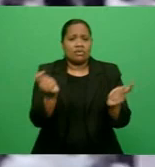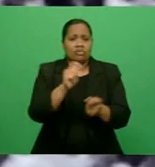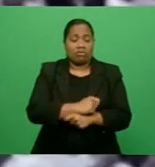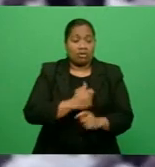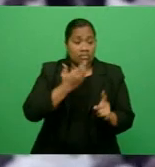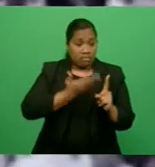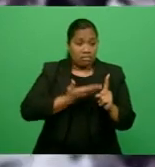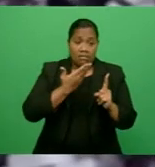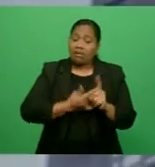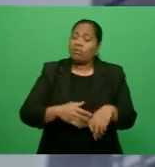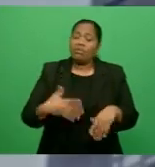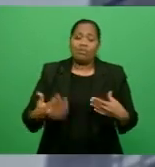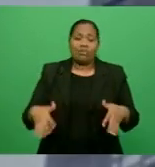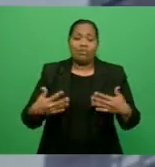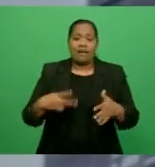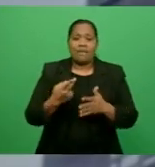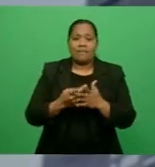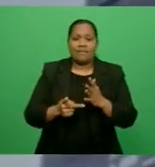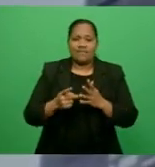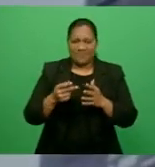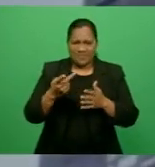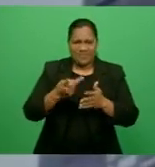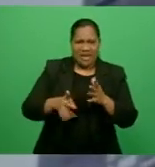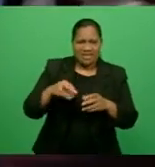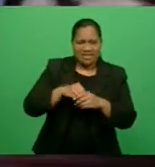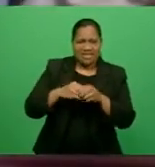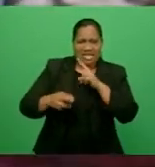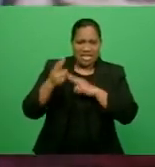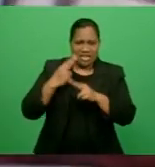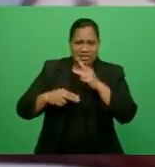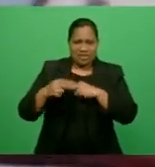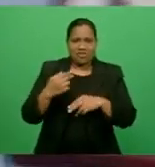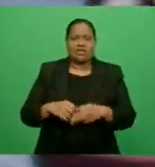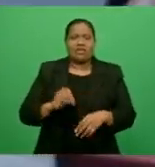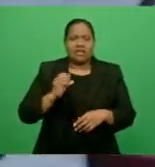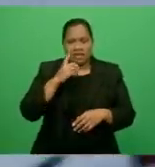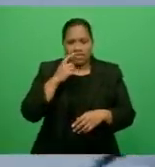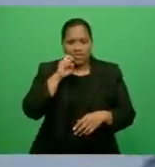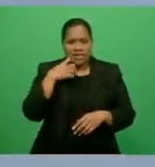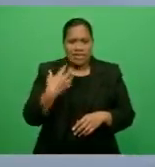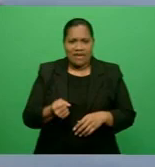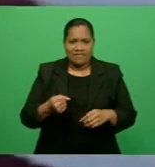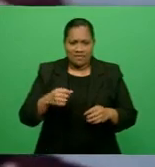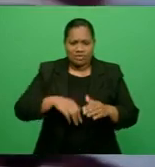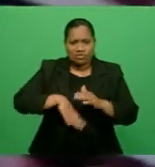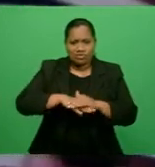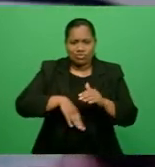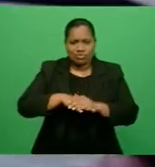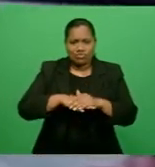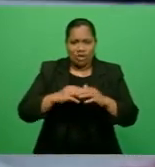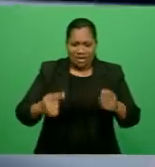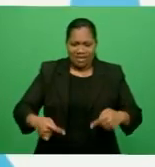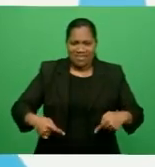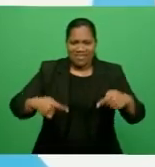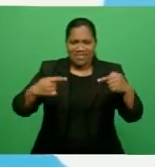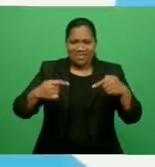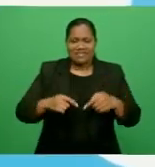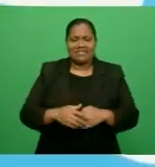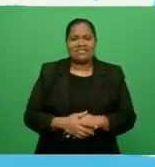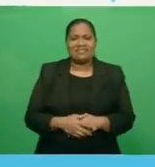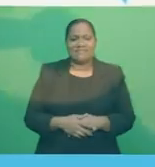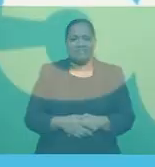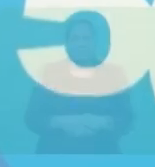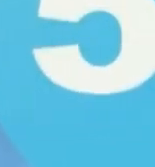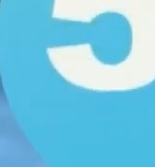to organize a five-a-side soccer tournament in Tavua to mark the Independence Day. Kritika Kumar, FBC News.